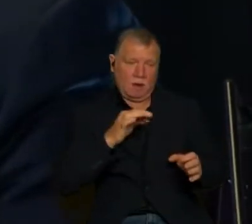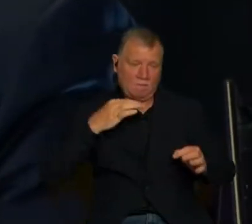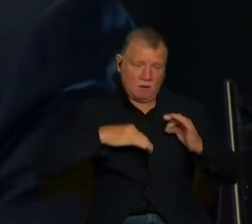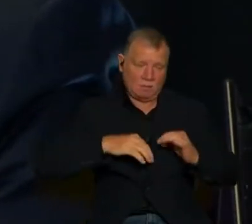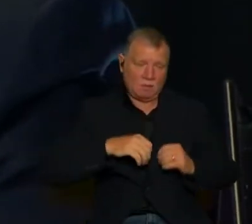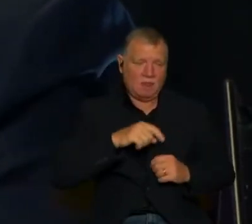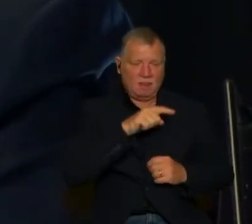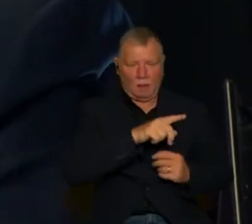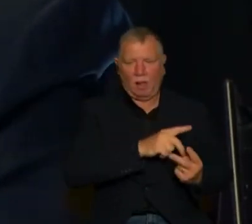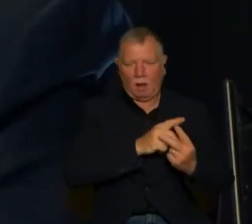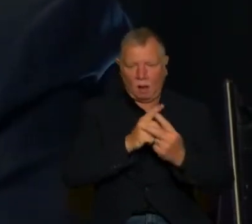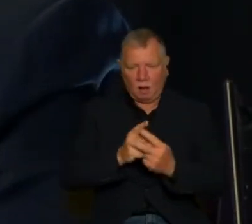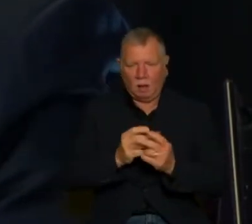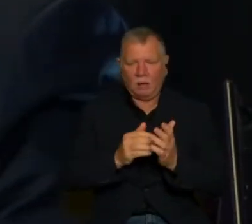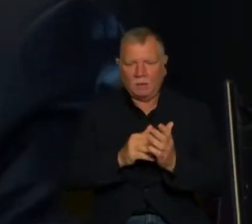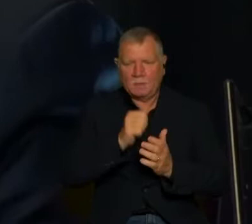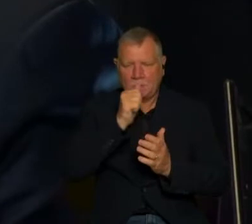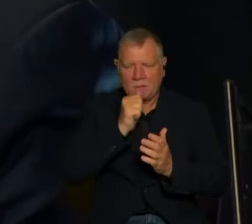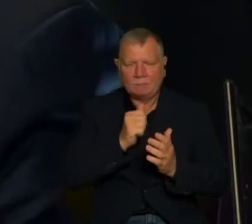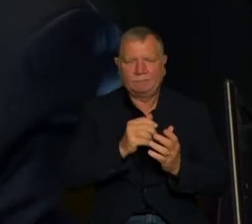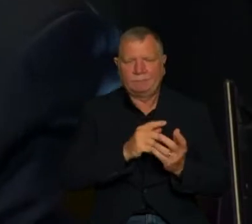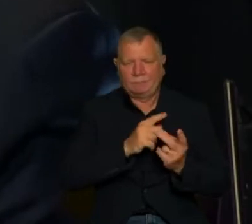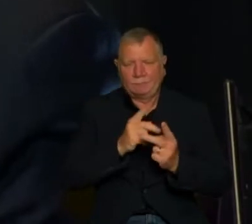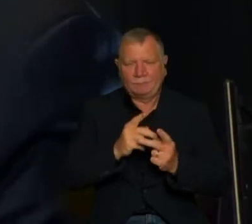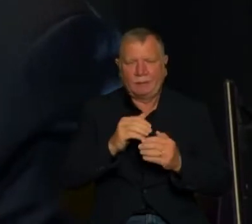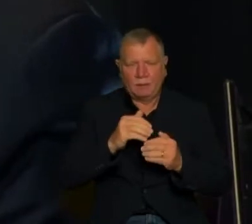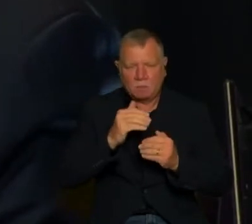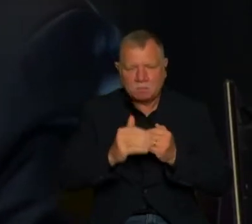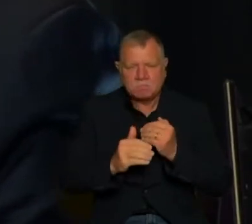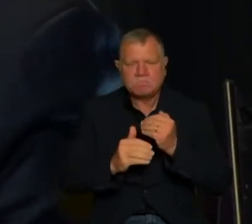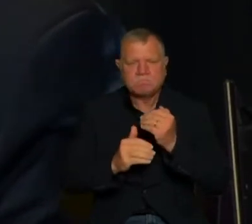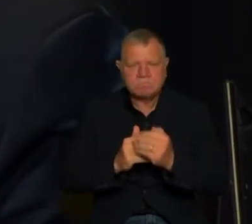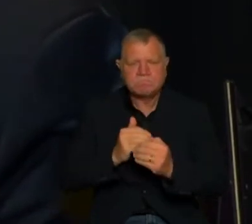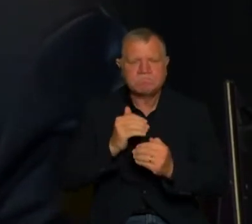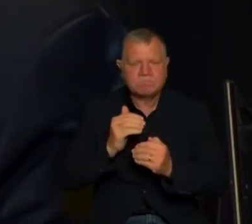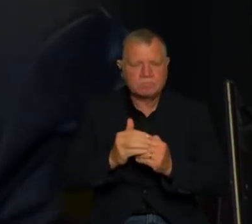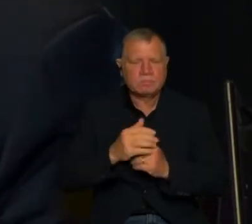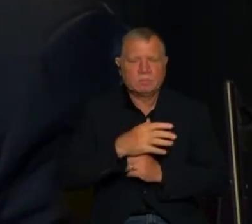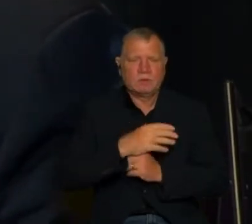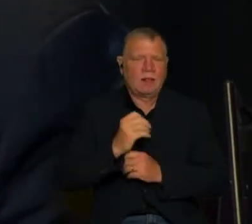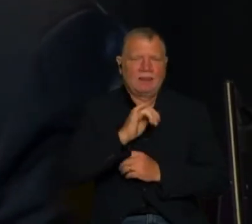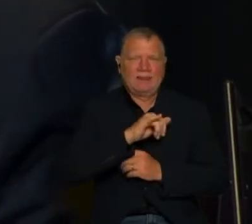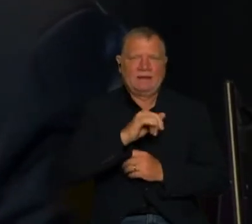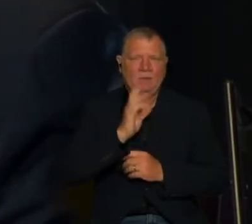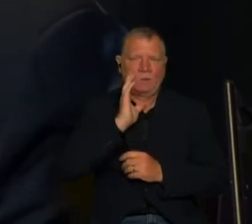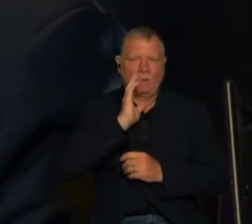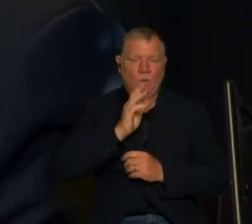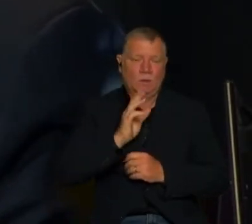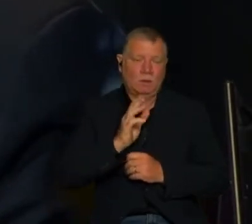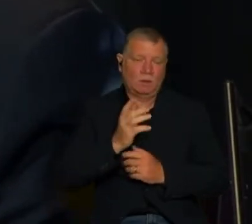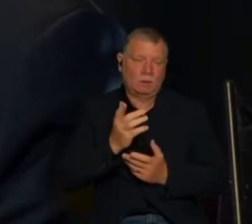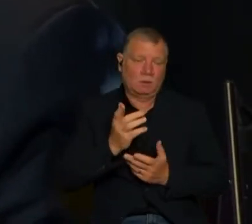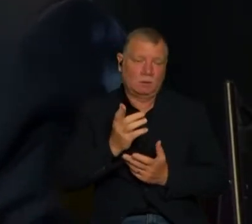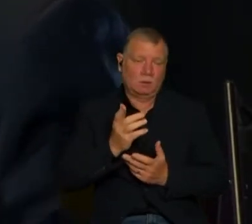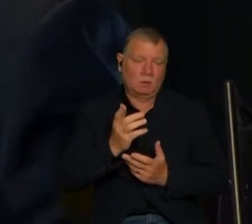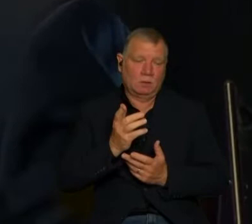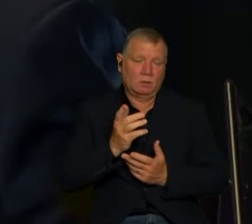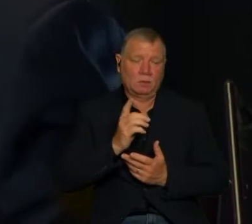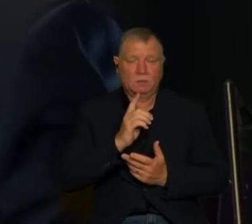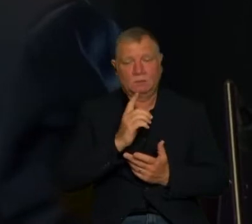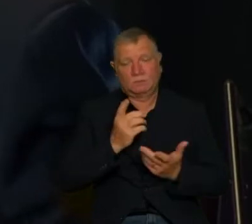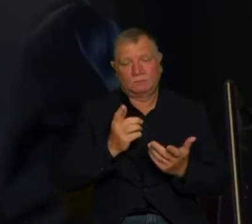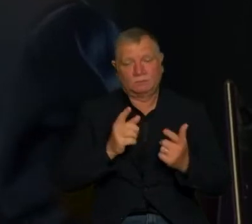have relent, they forbeared at every step of the way. And this goes to the credibility of